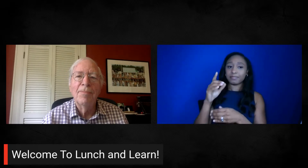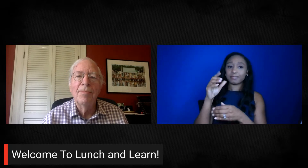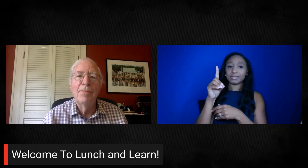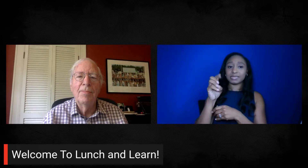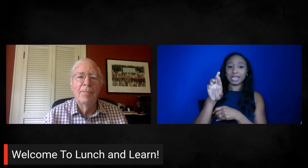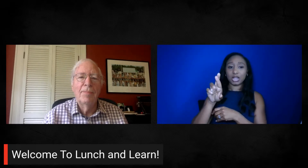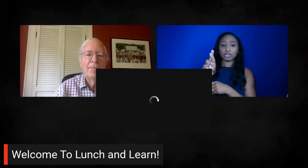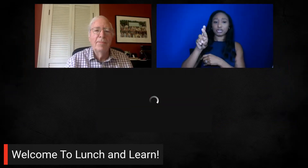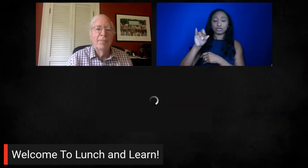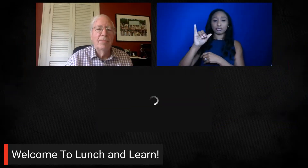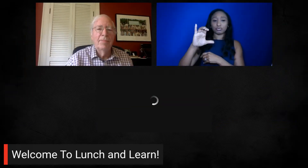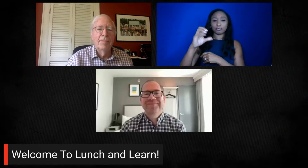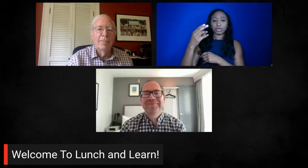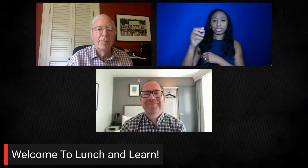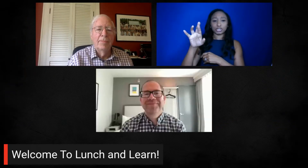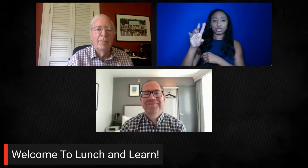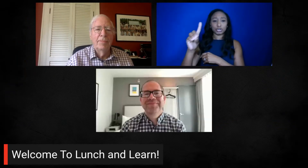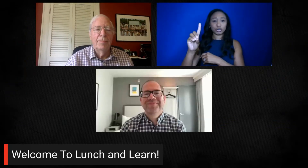Bell.